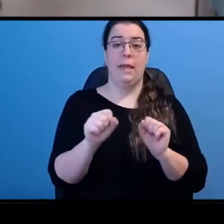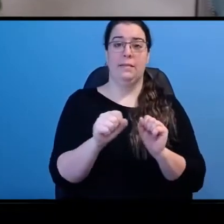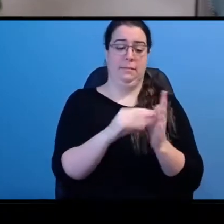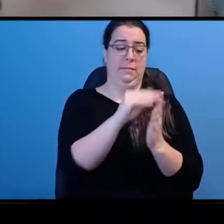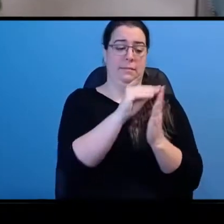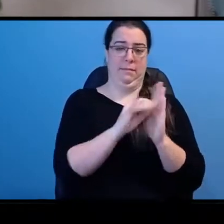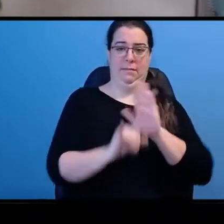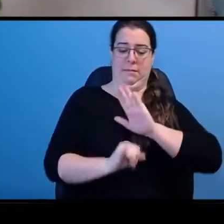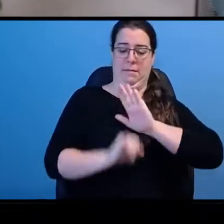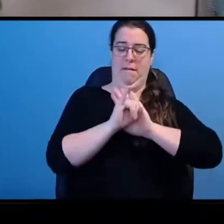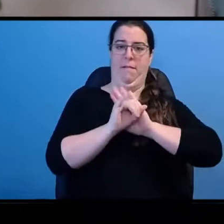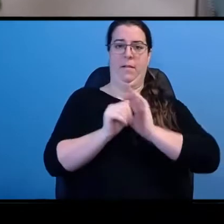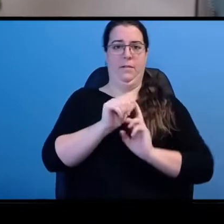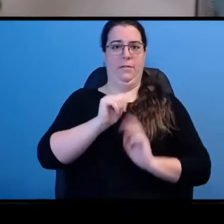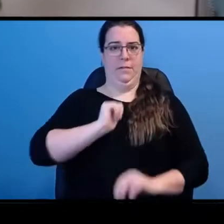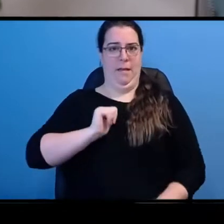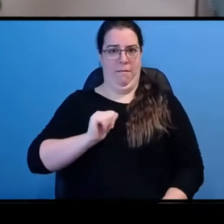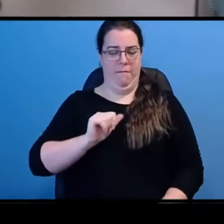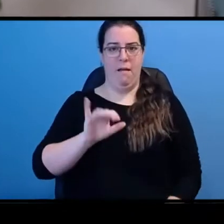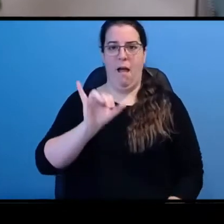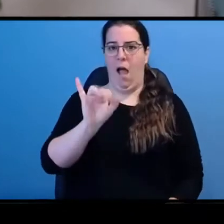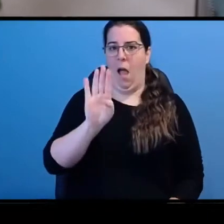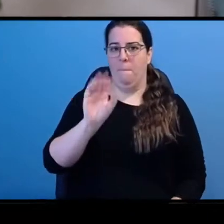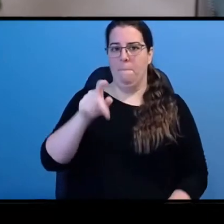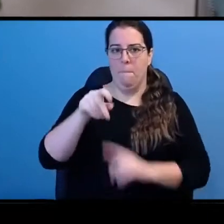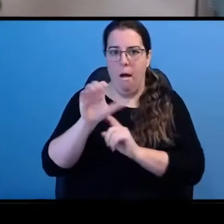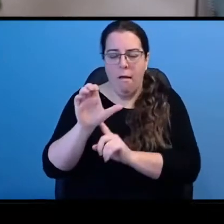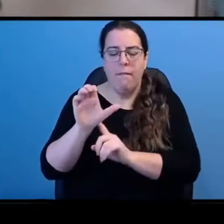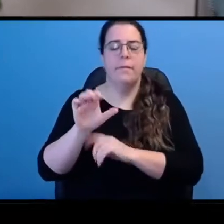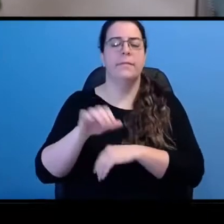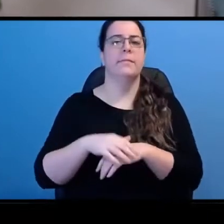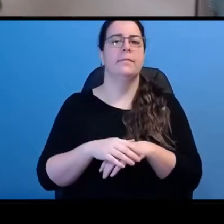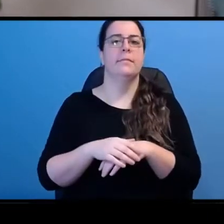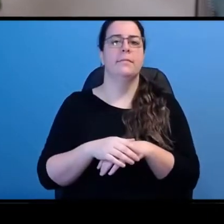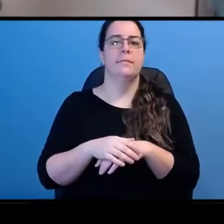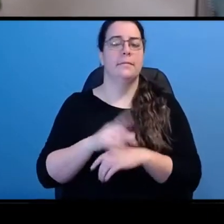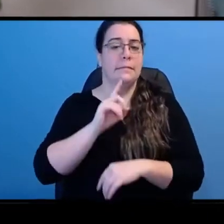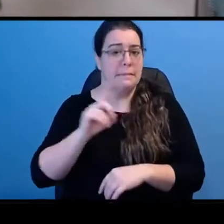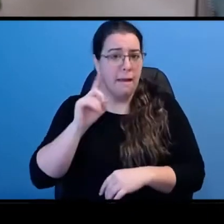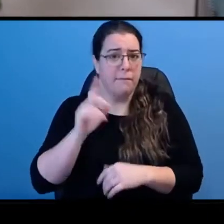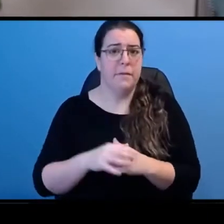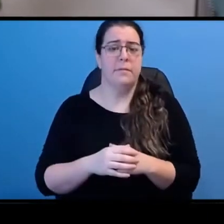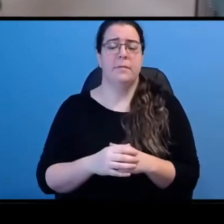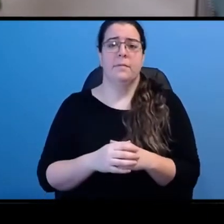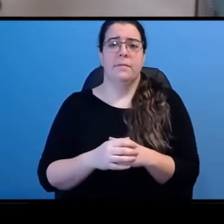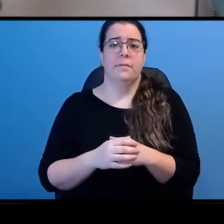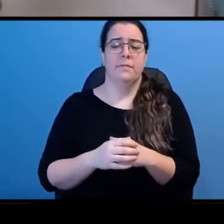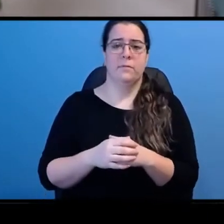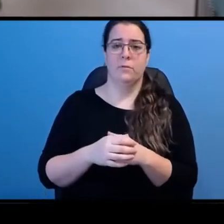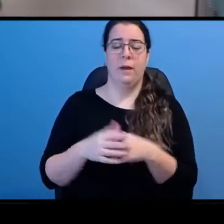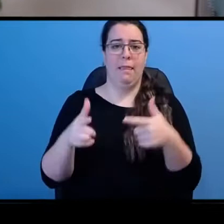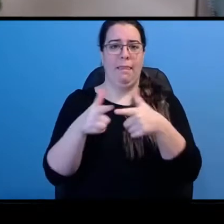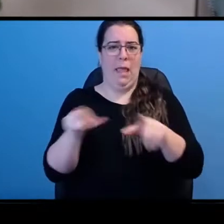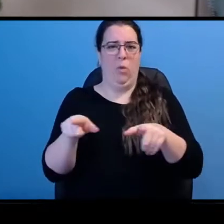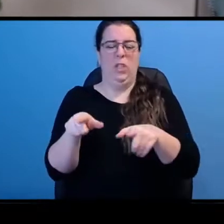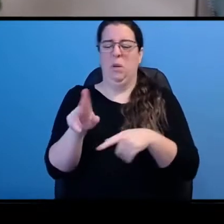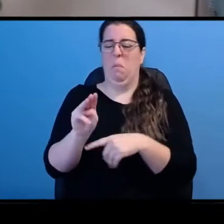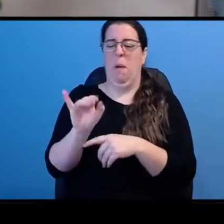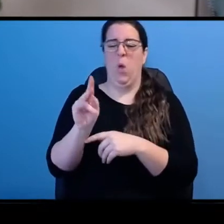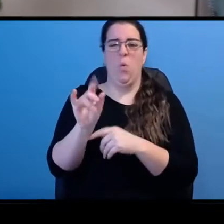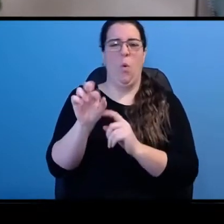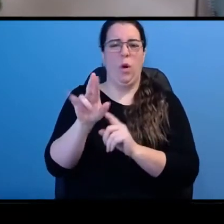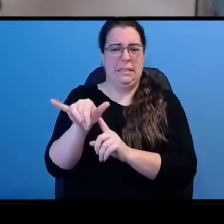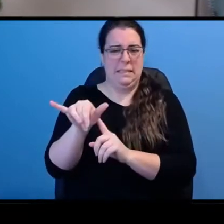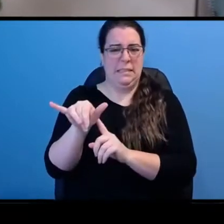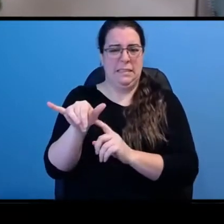diverse, deaf, disability artist, or language minority. And there are also some additional funding for Indigenous